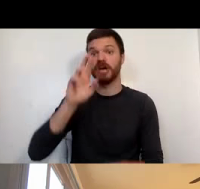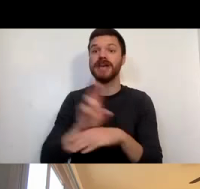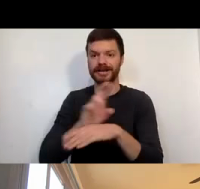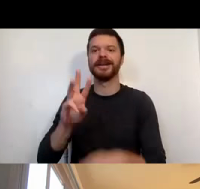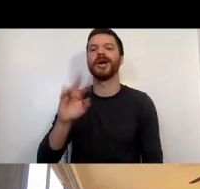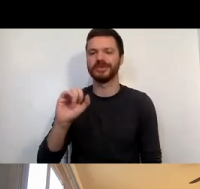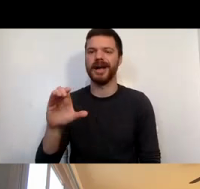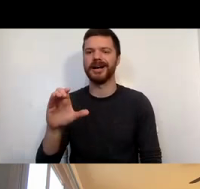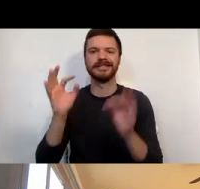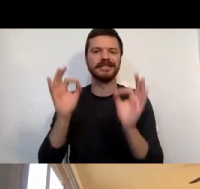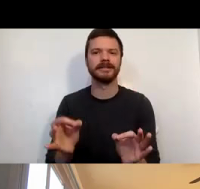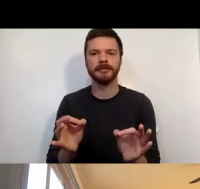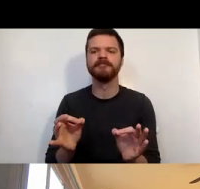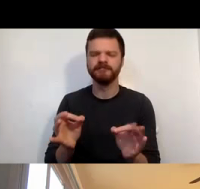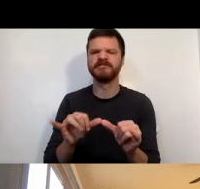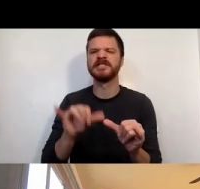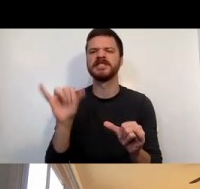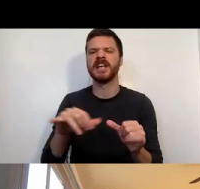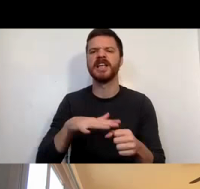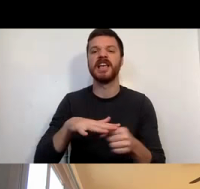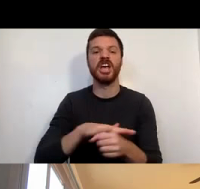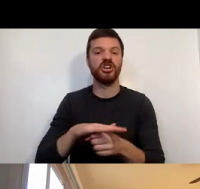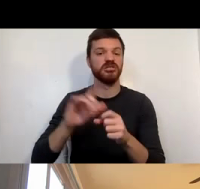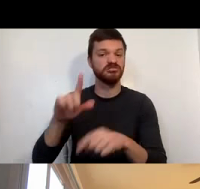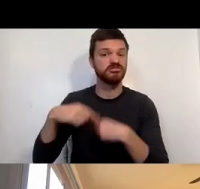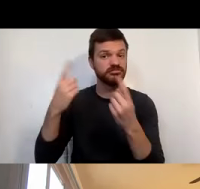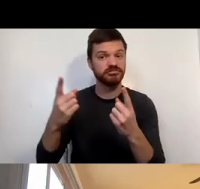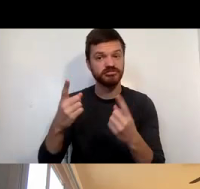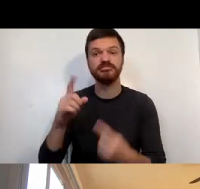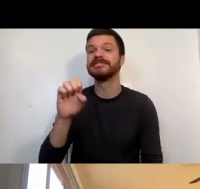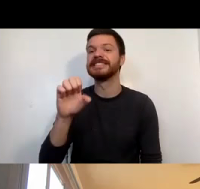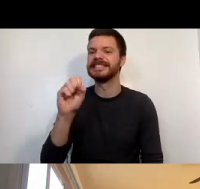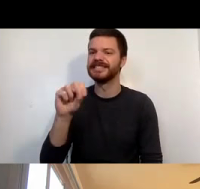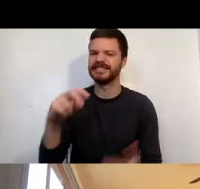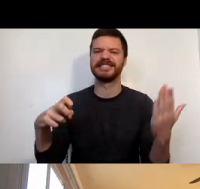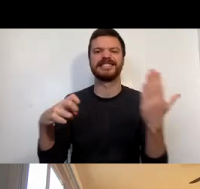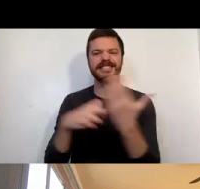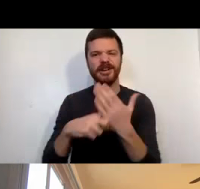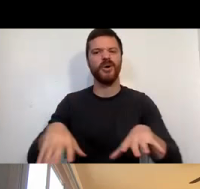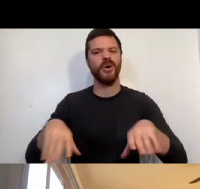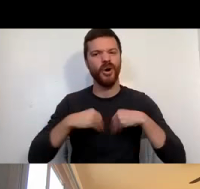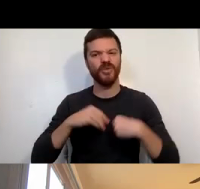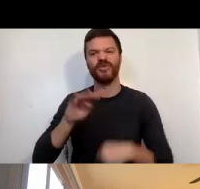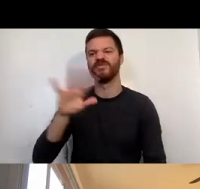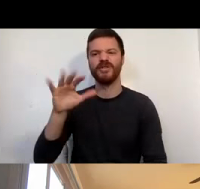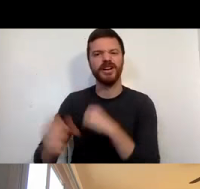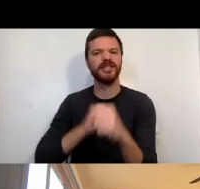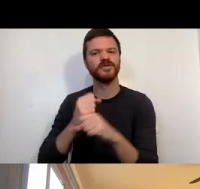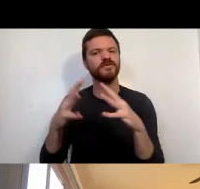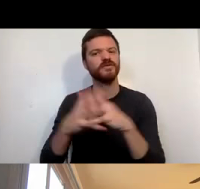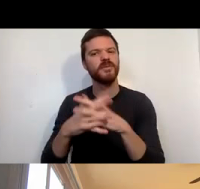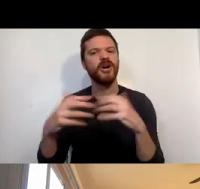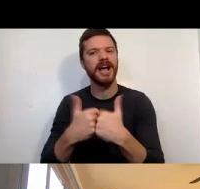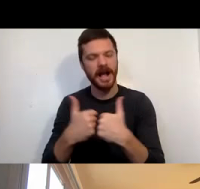and decided to stay on in the area ever since. He was a season ticket holder for about 45 years. We had